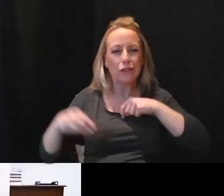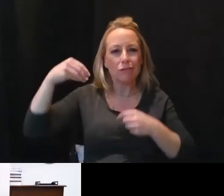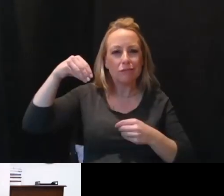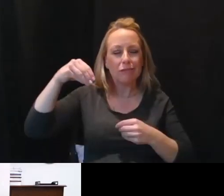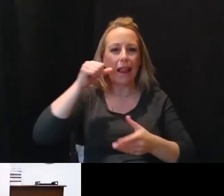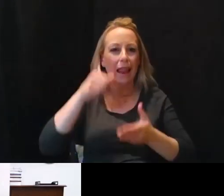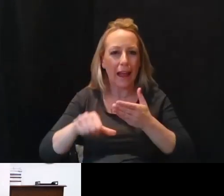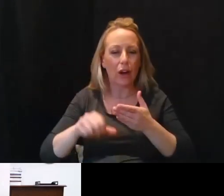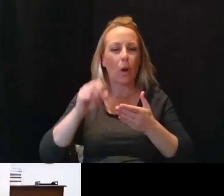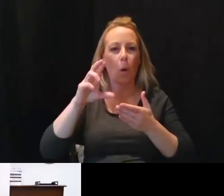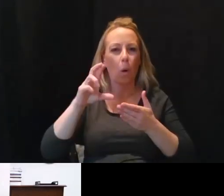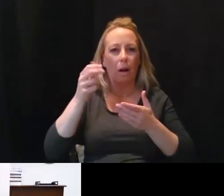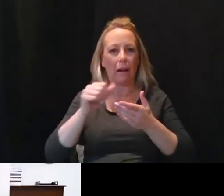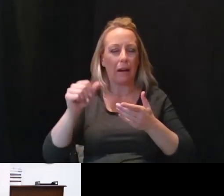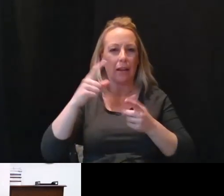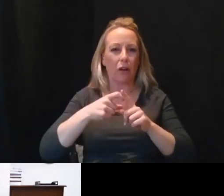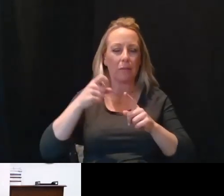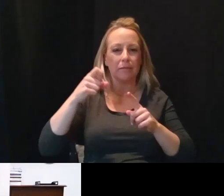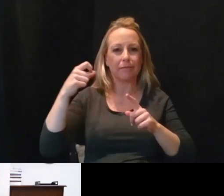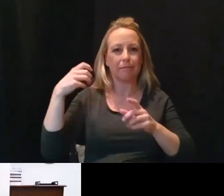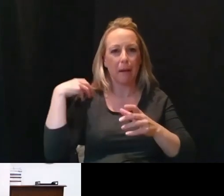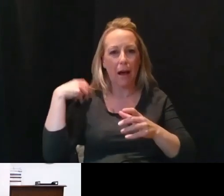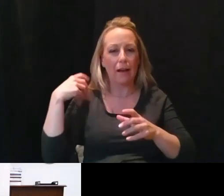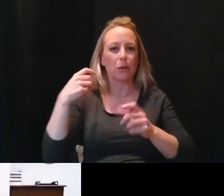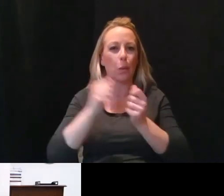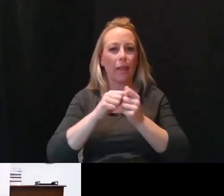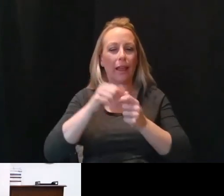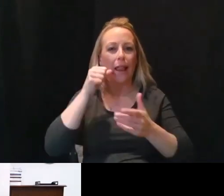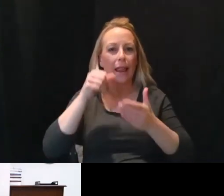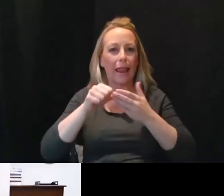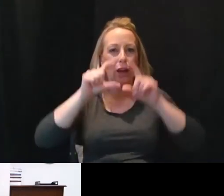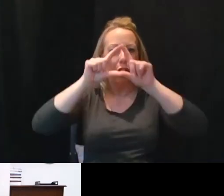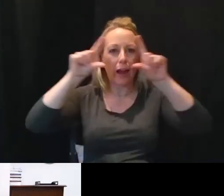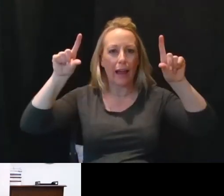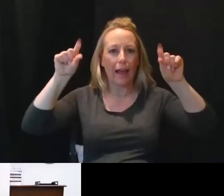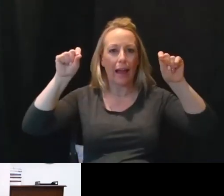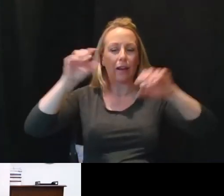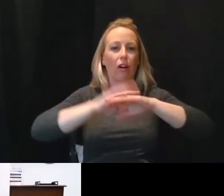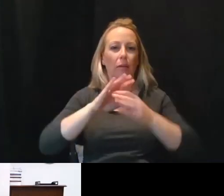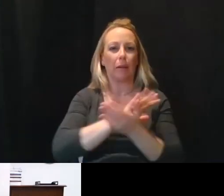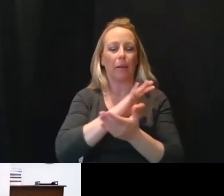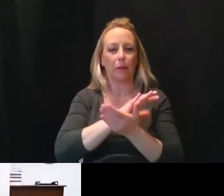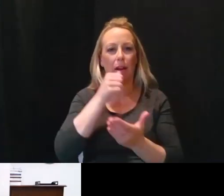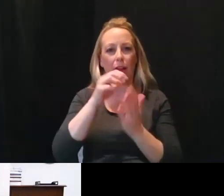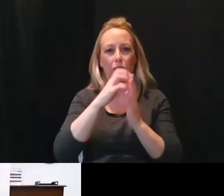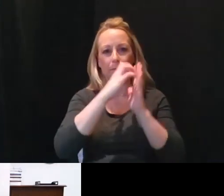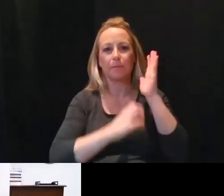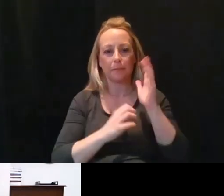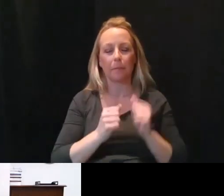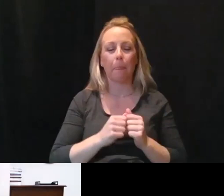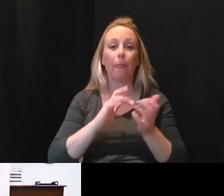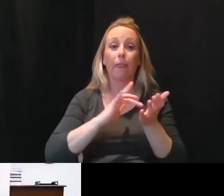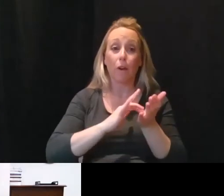on the employer's letterhead. Jewel Osco is expected to move to Phase 1B next week. The pharmacy has